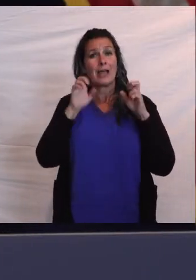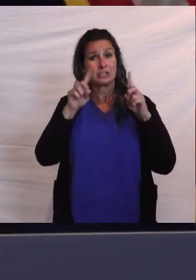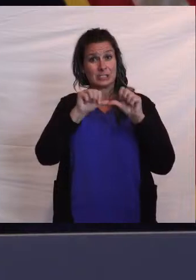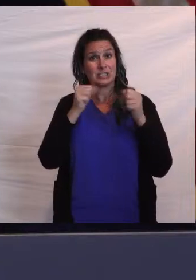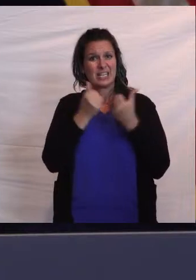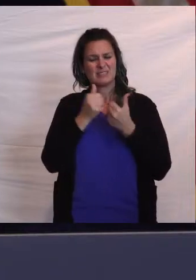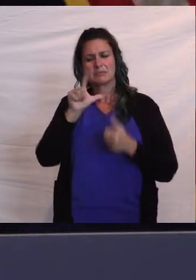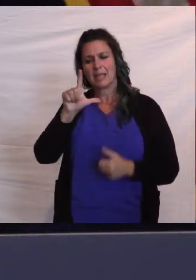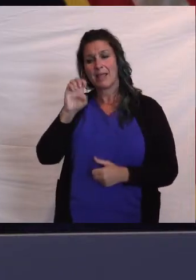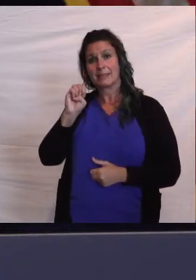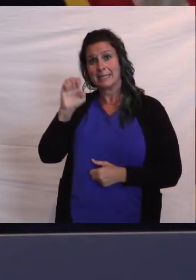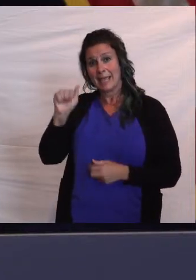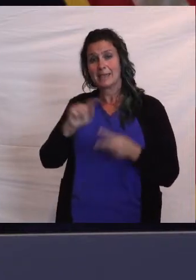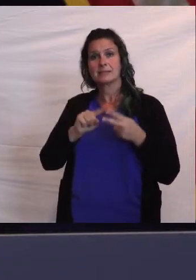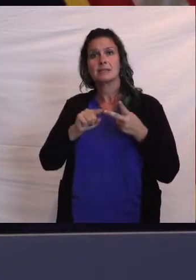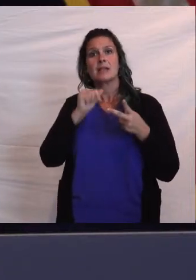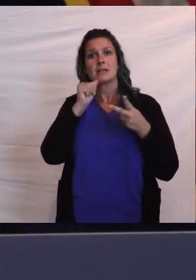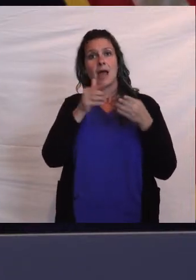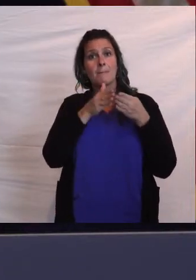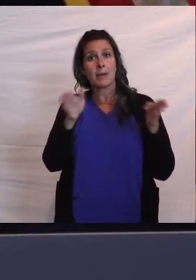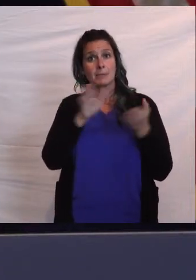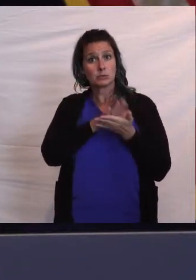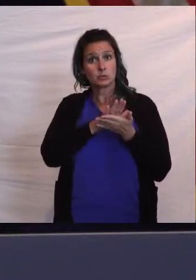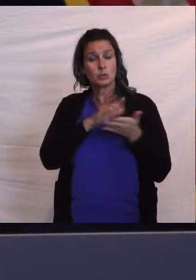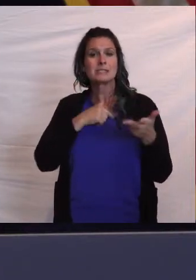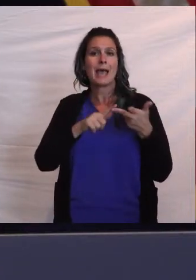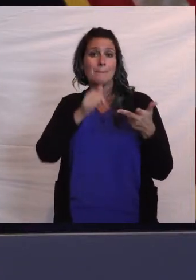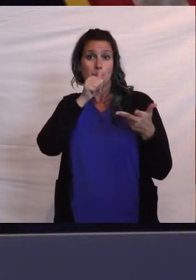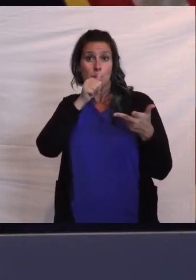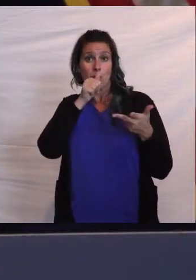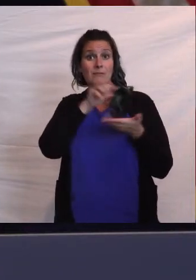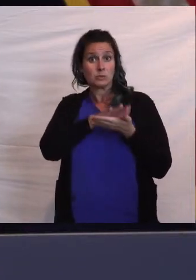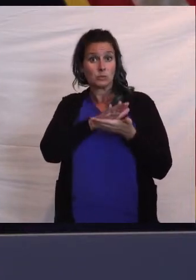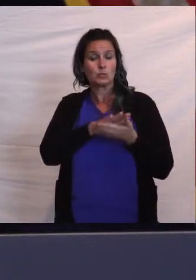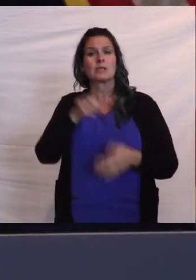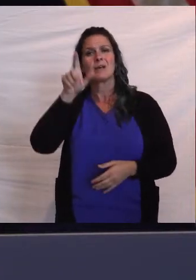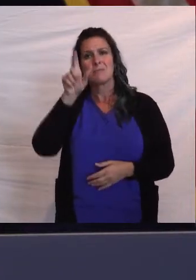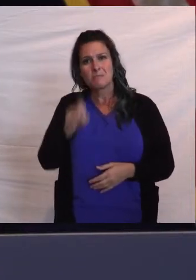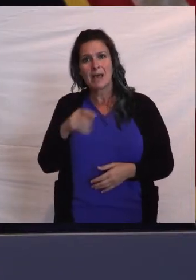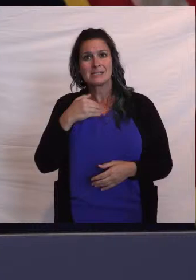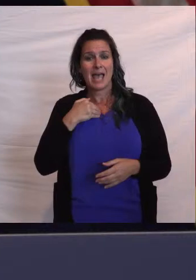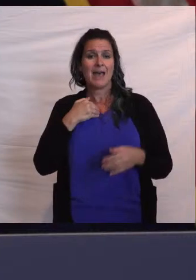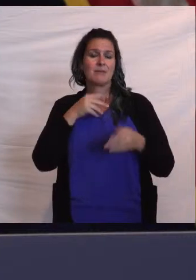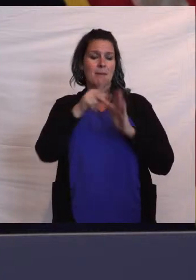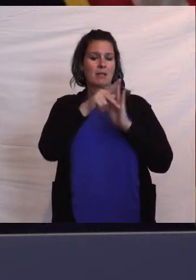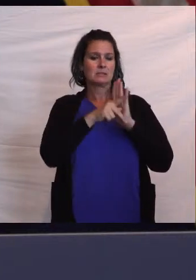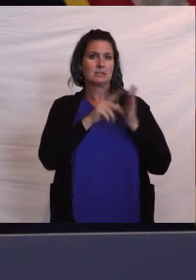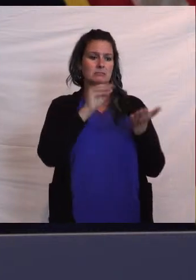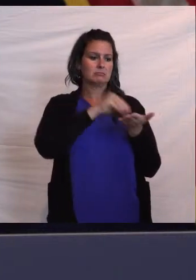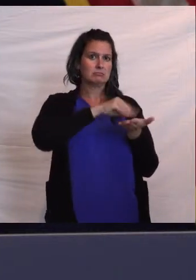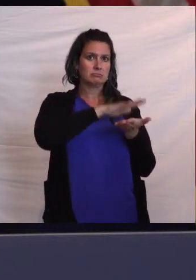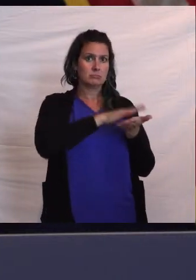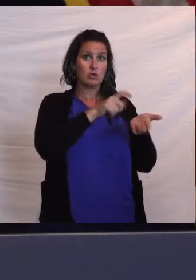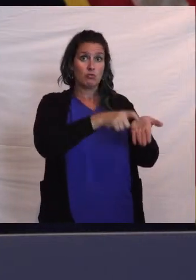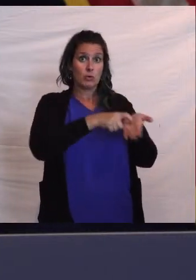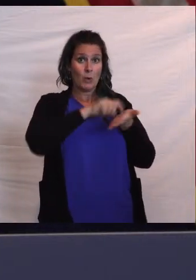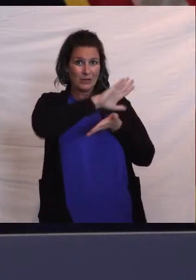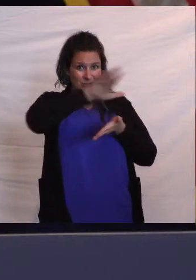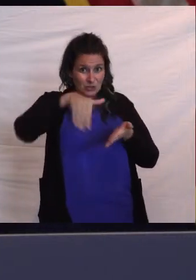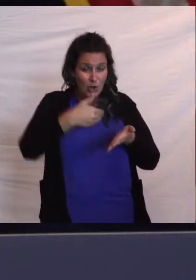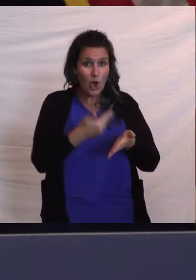agencies, non-public schools, and parochial schools must maintain a policy that requires